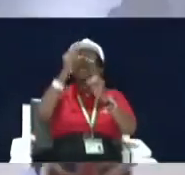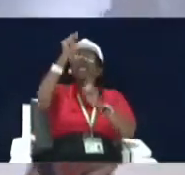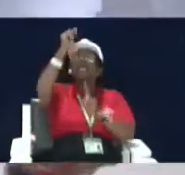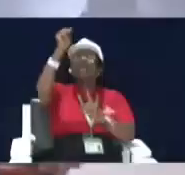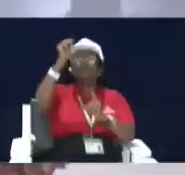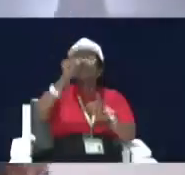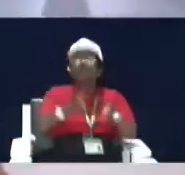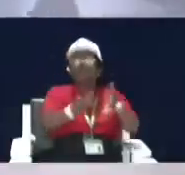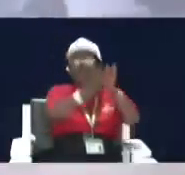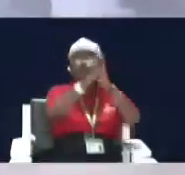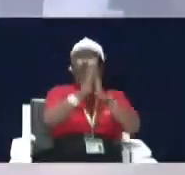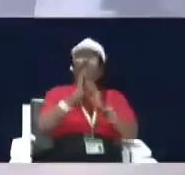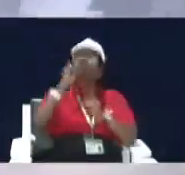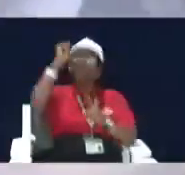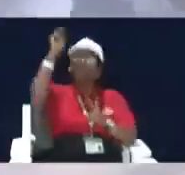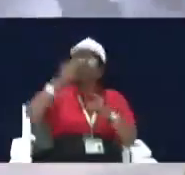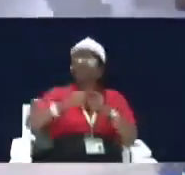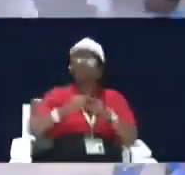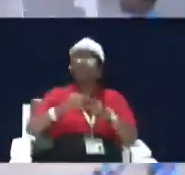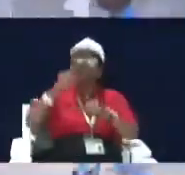Ask Him to subdue